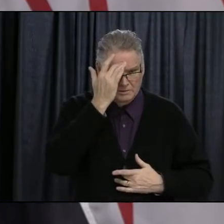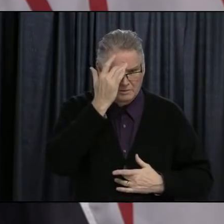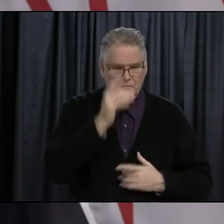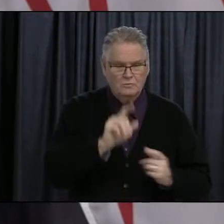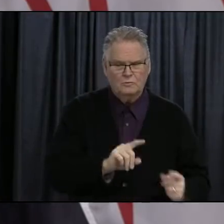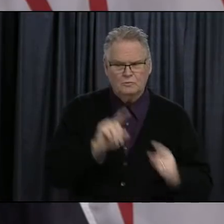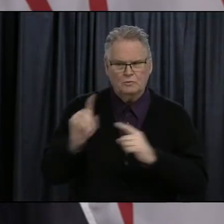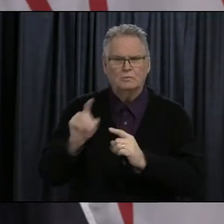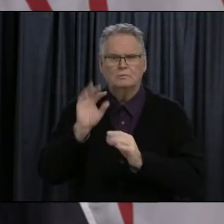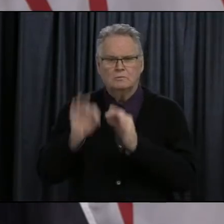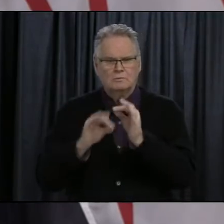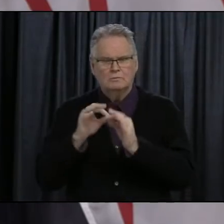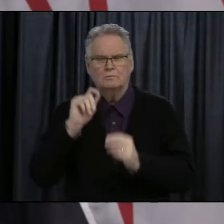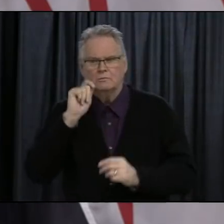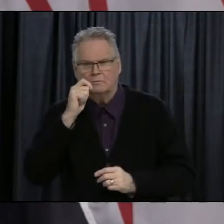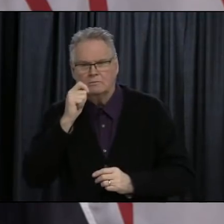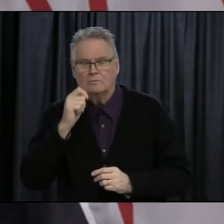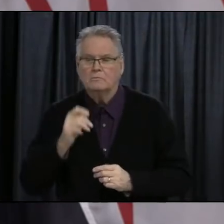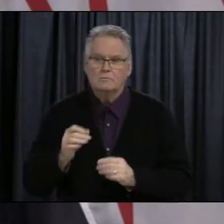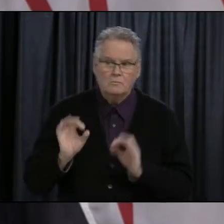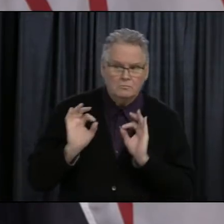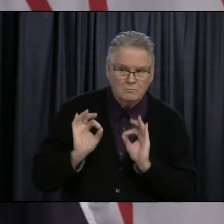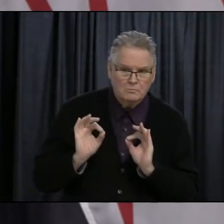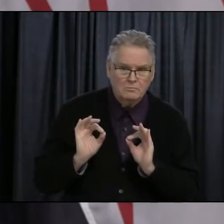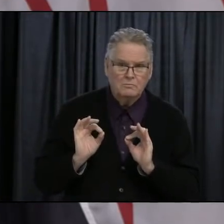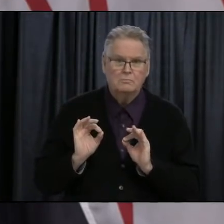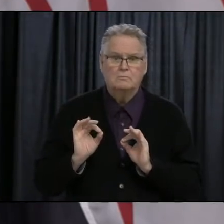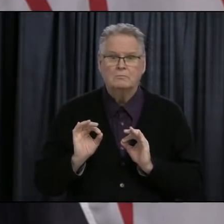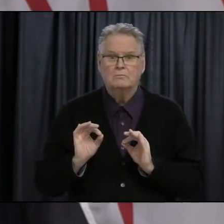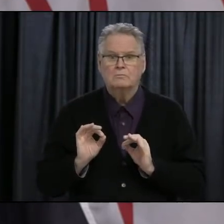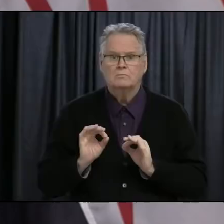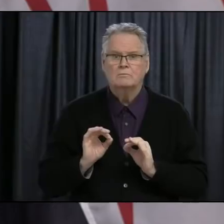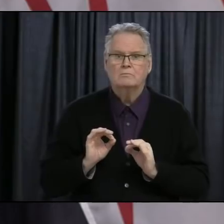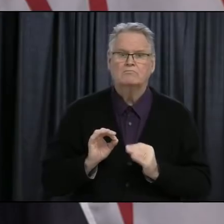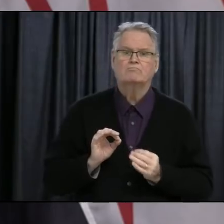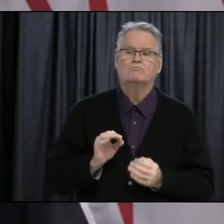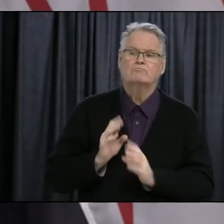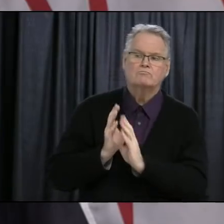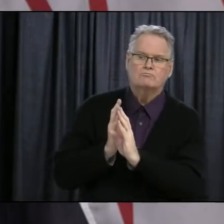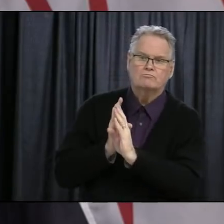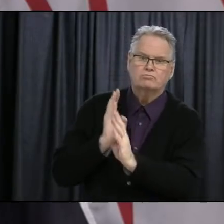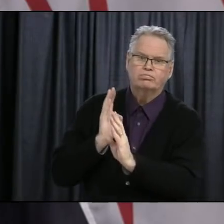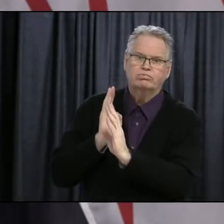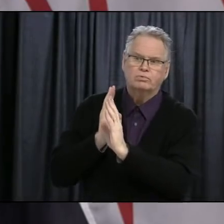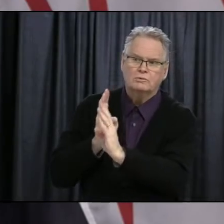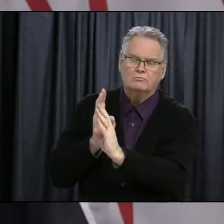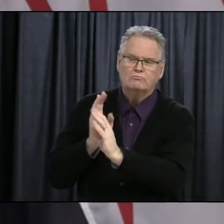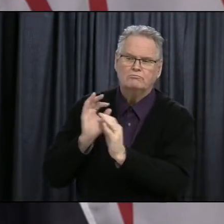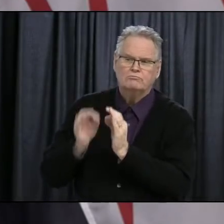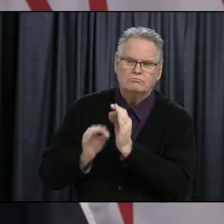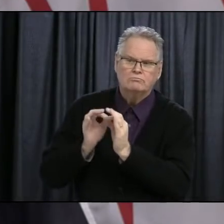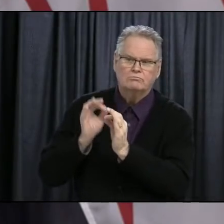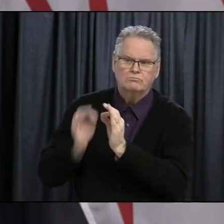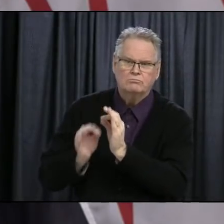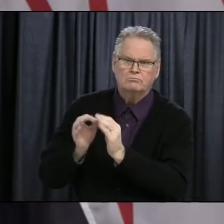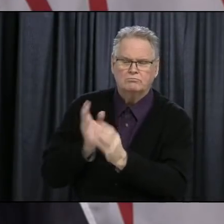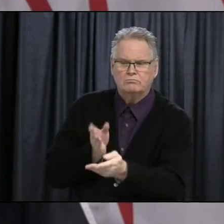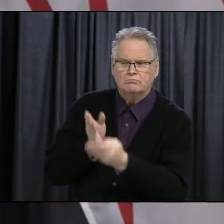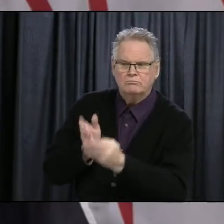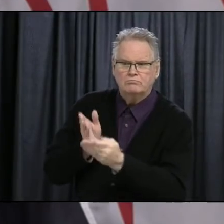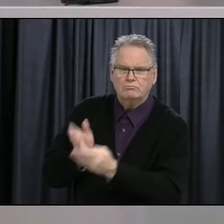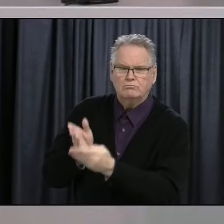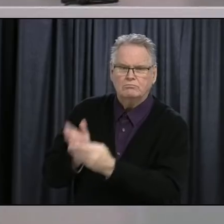our testing numbers are staying consistent, as well as our percent positivity on those testing numbers.